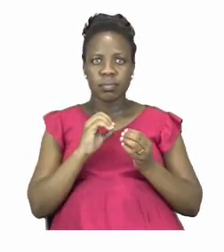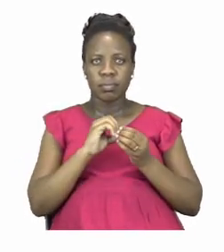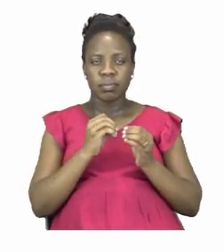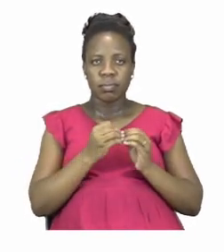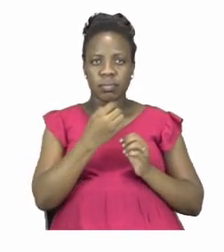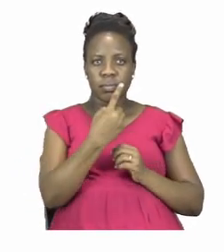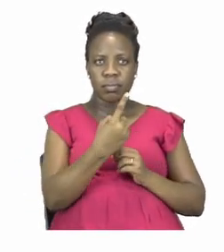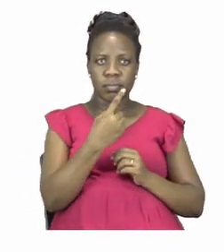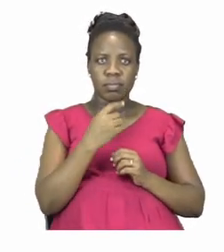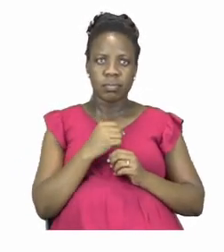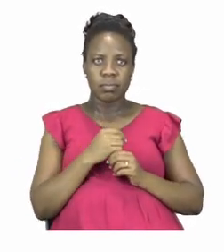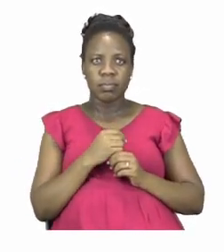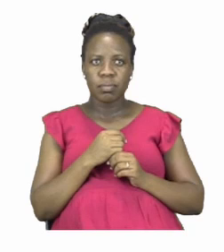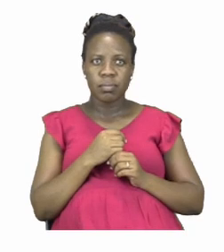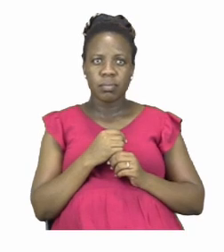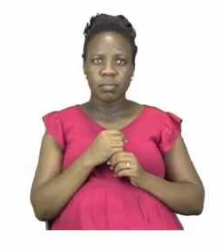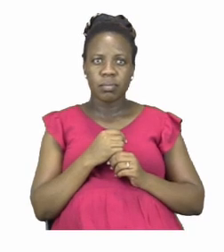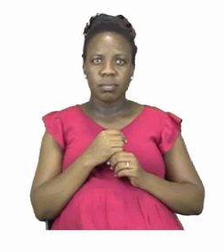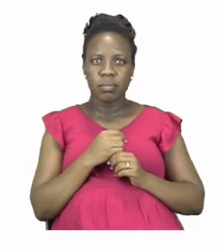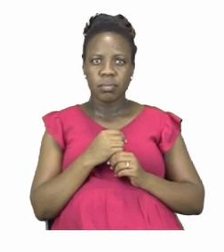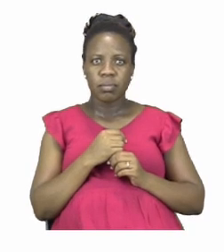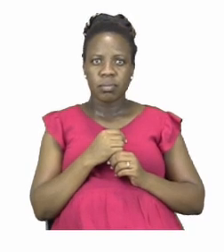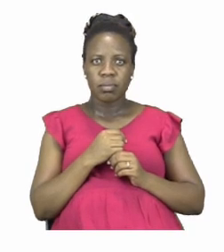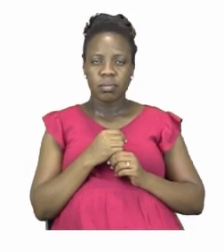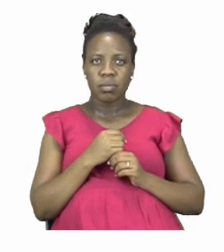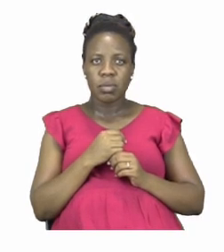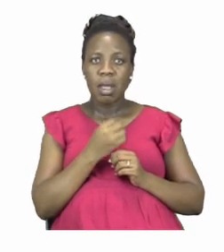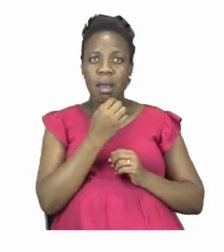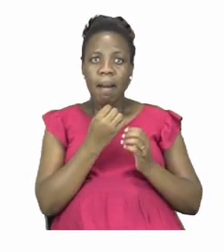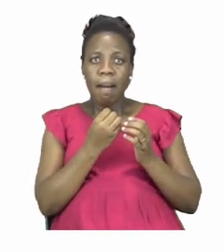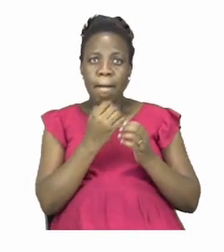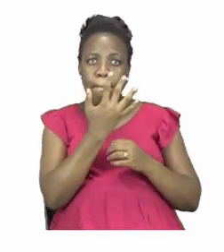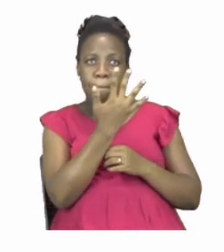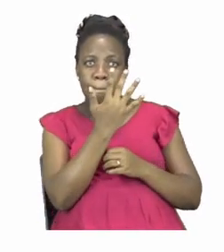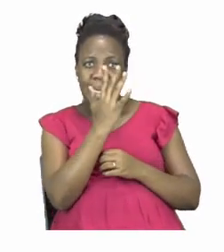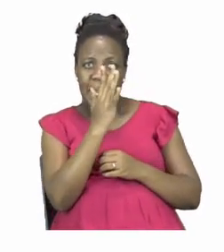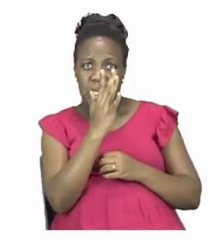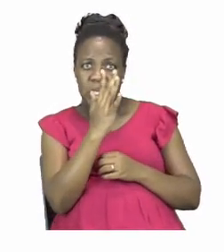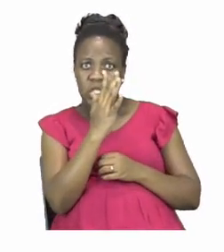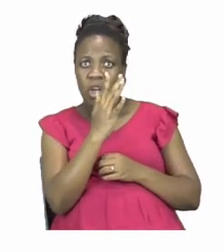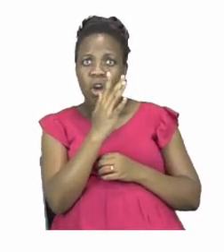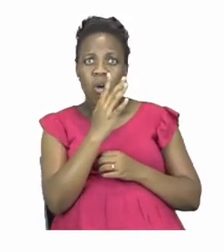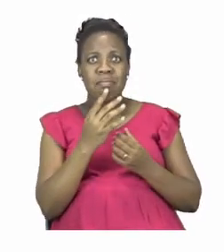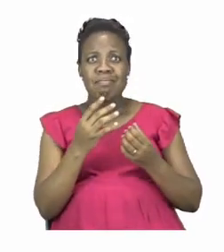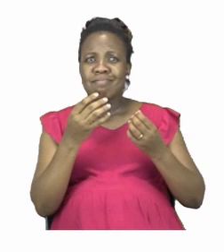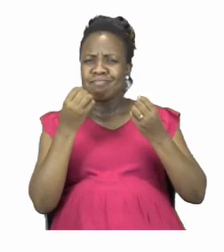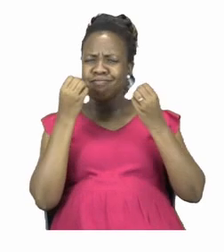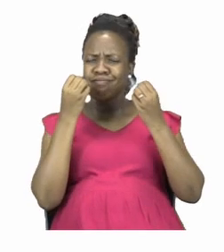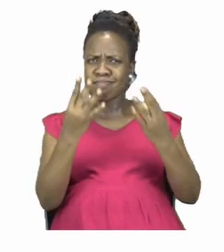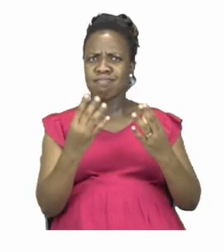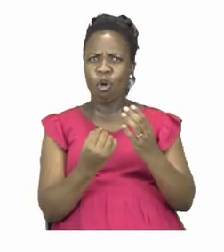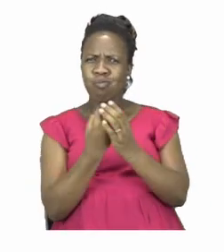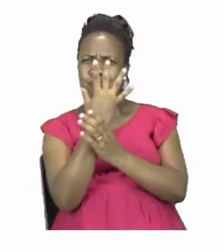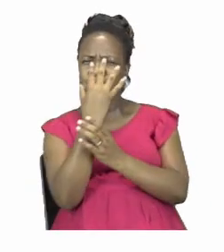1. What plant was planted the most? Number 2. How many ground